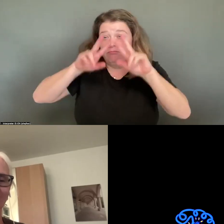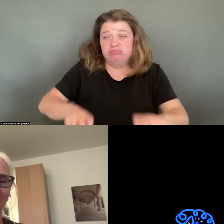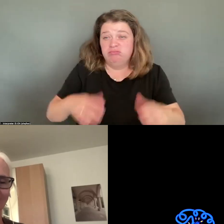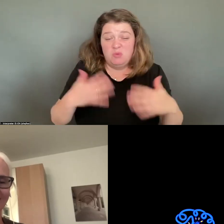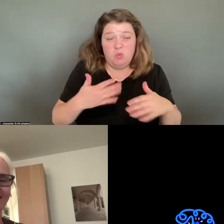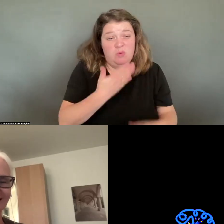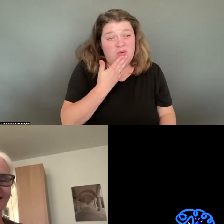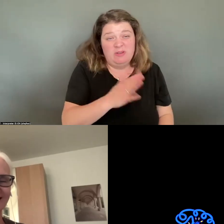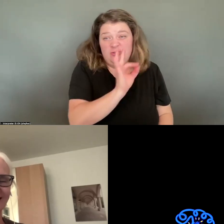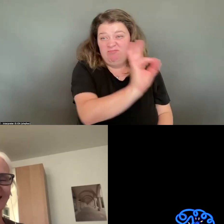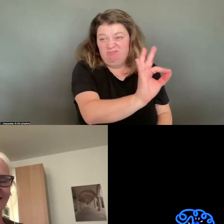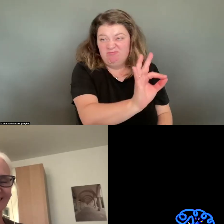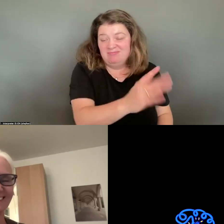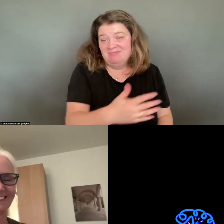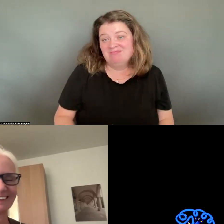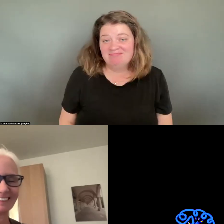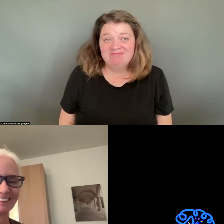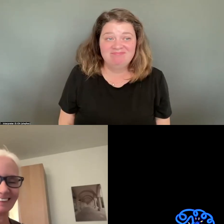for sure.